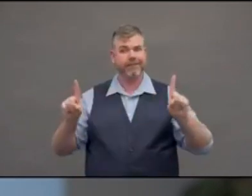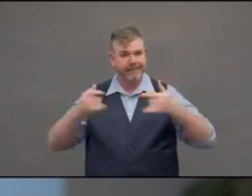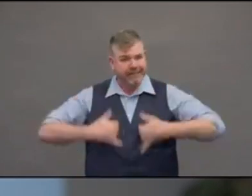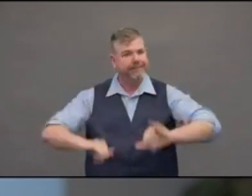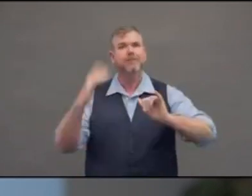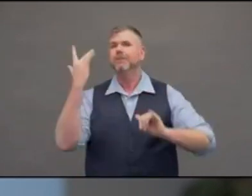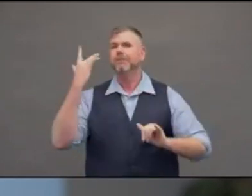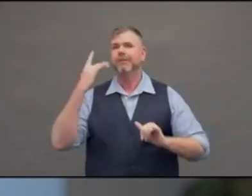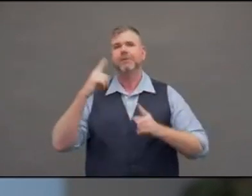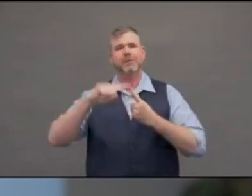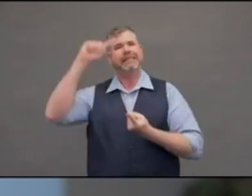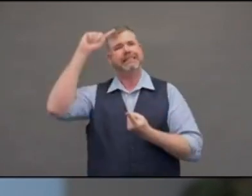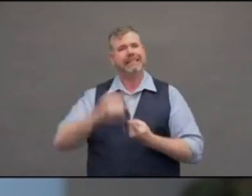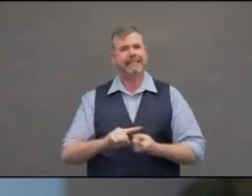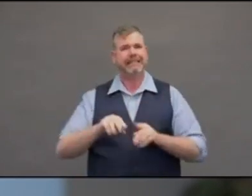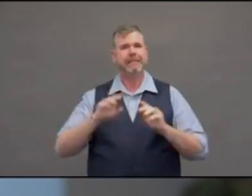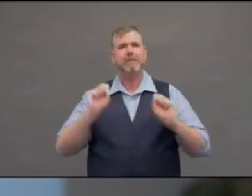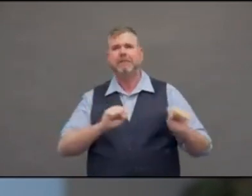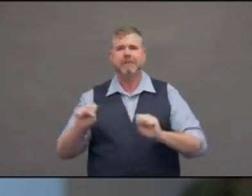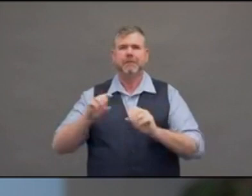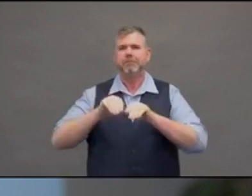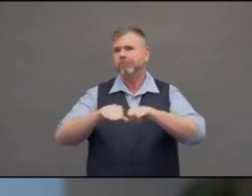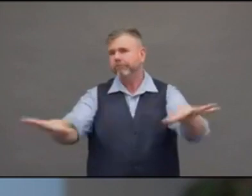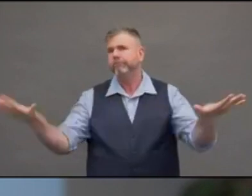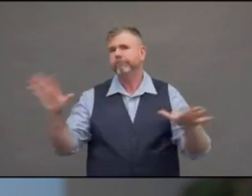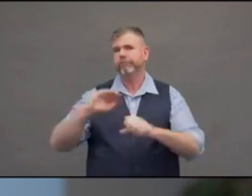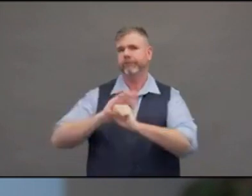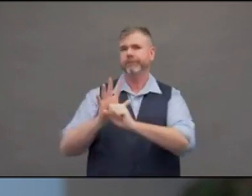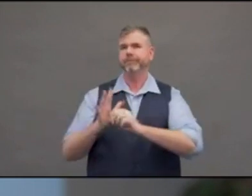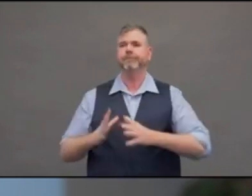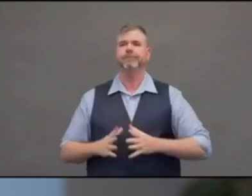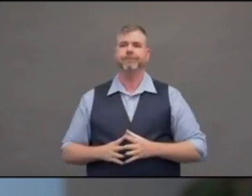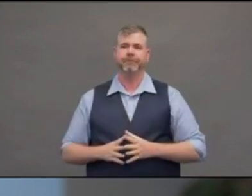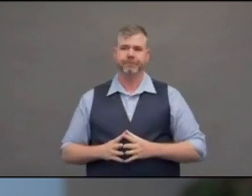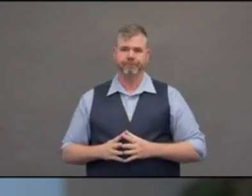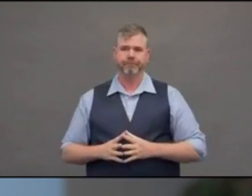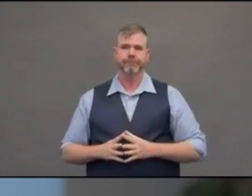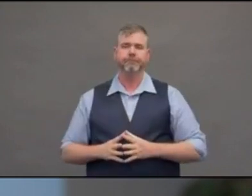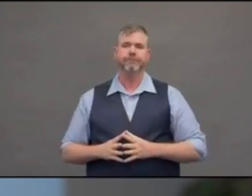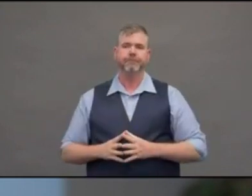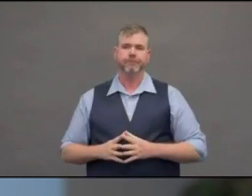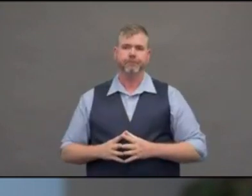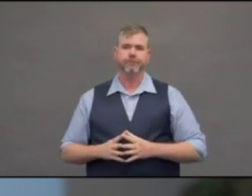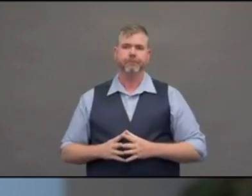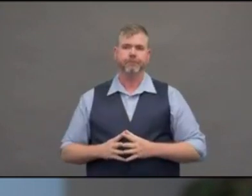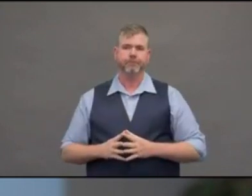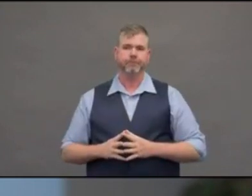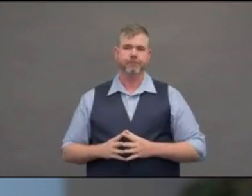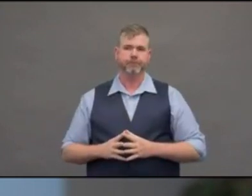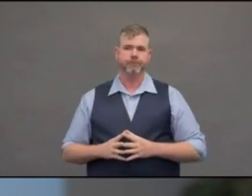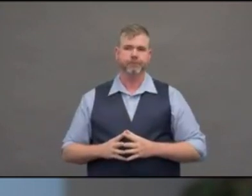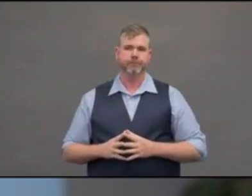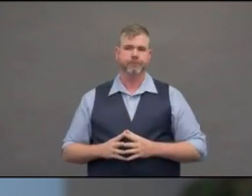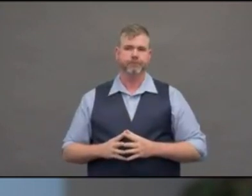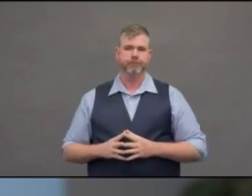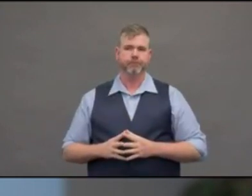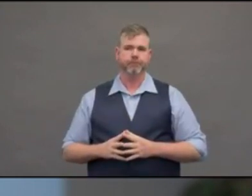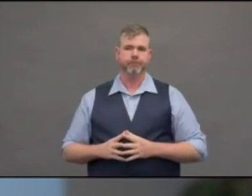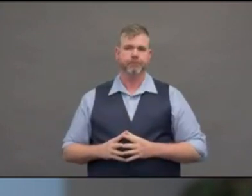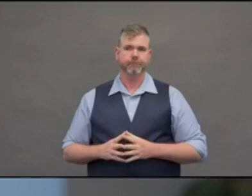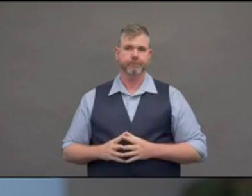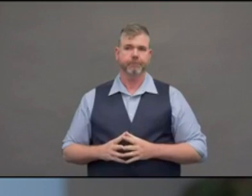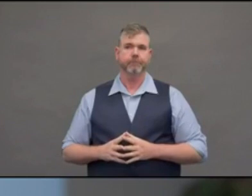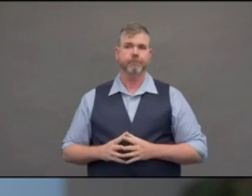comes together. So we do have a new order. It takes effect on Monday. It extends through May 31st, and it